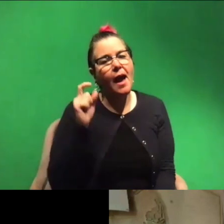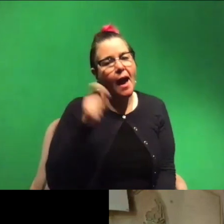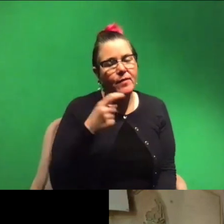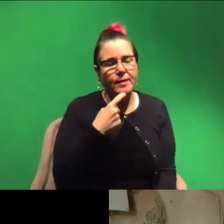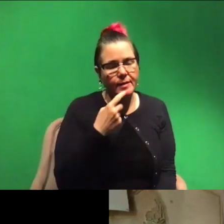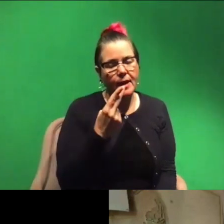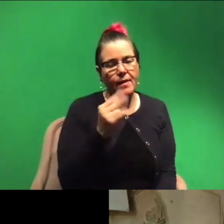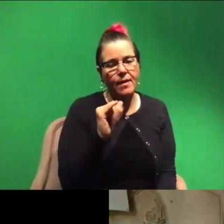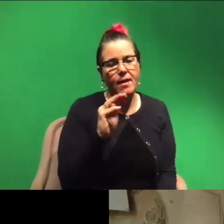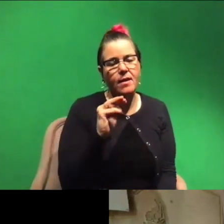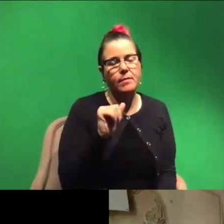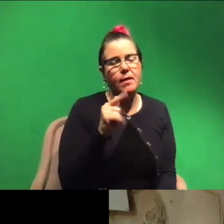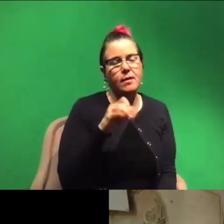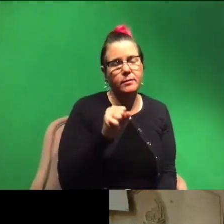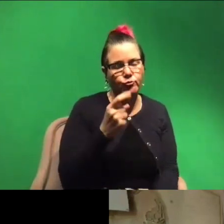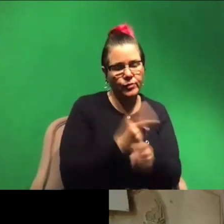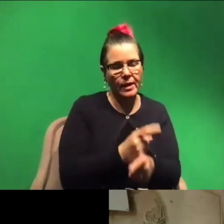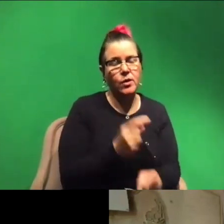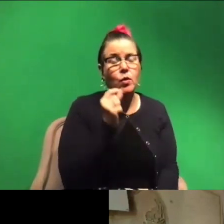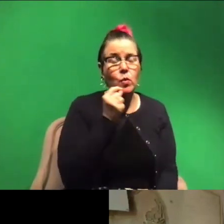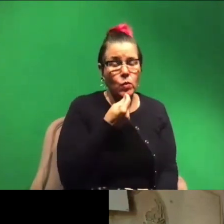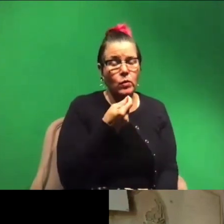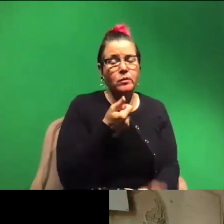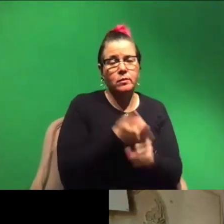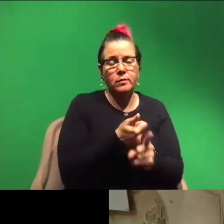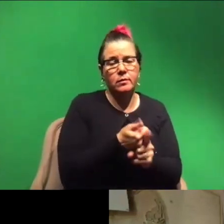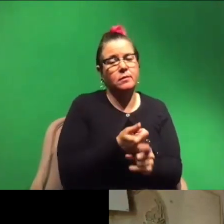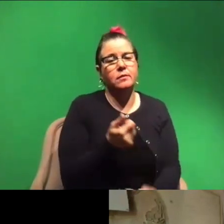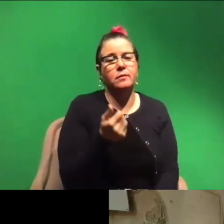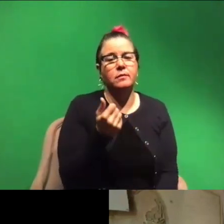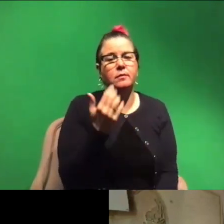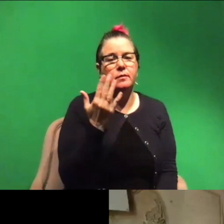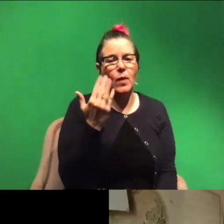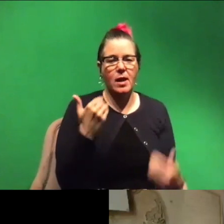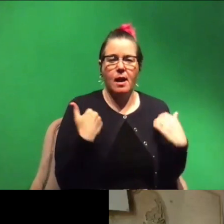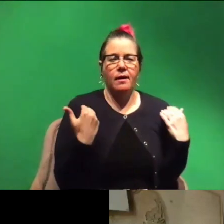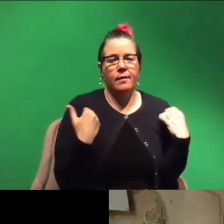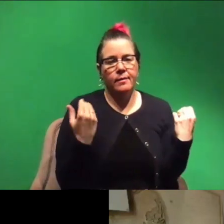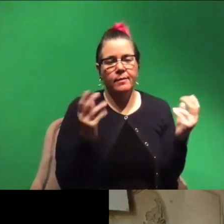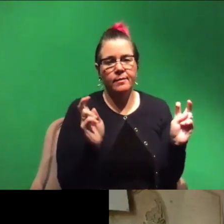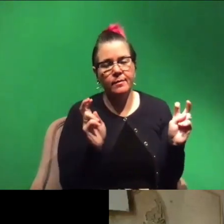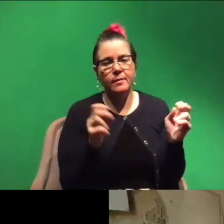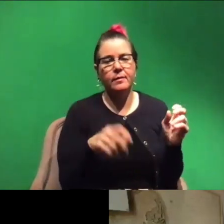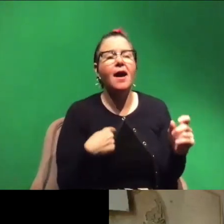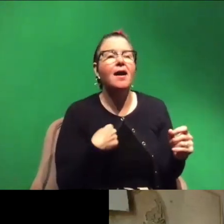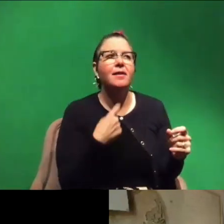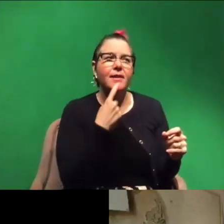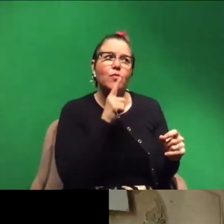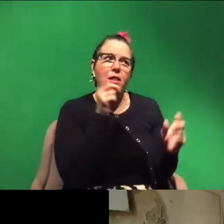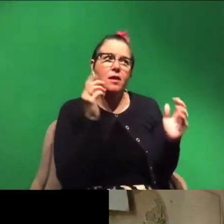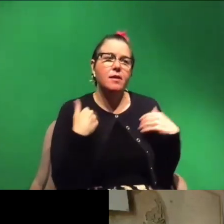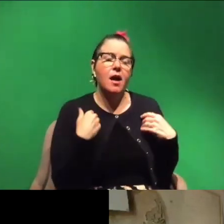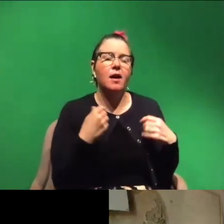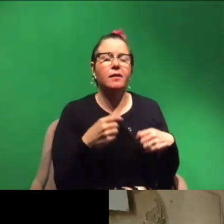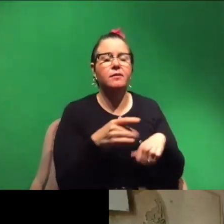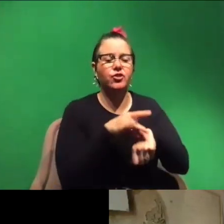right? Like, I think, and they're really cool because they're really young, okay? So I say really young in geological time.